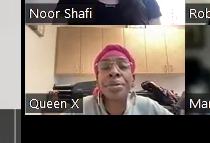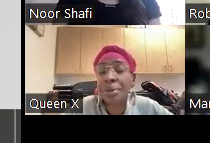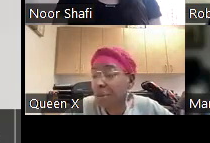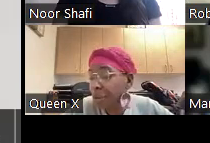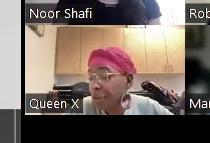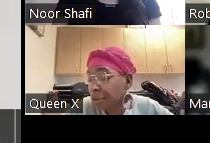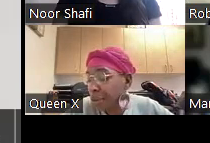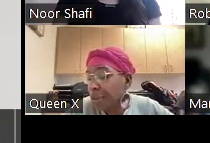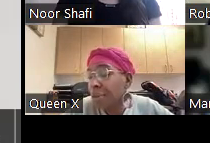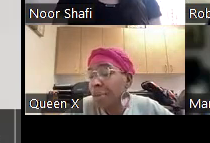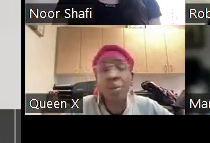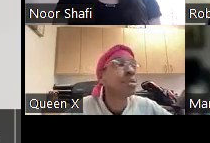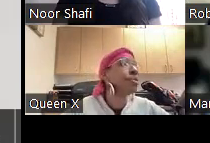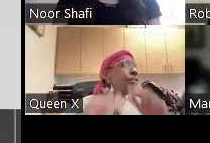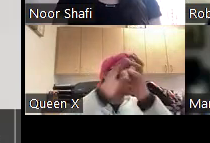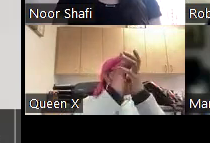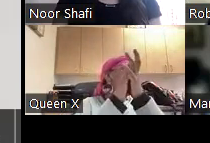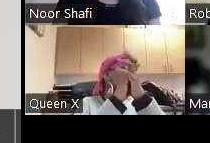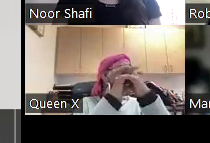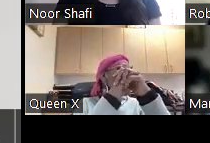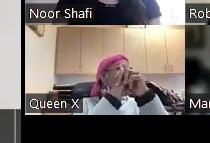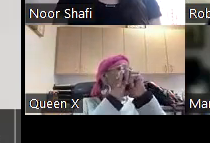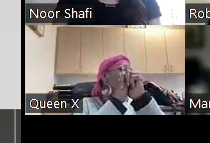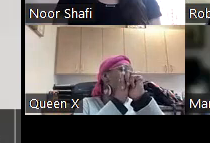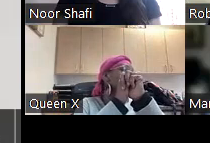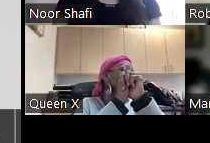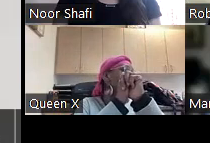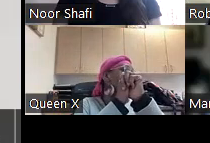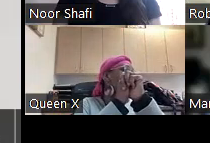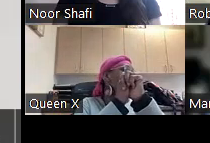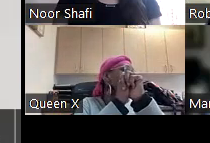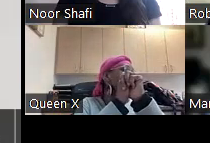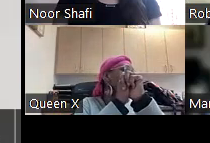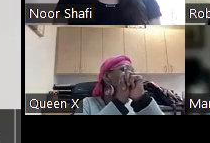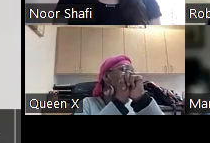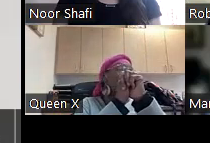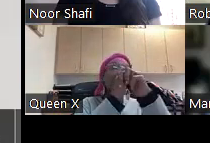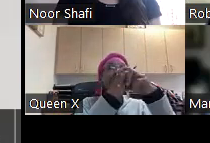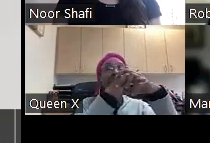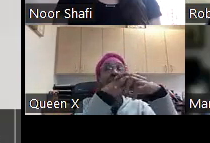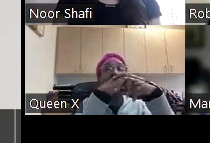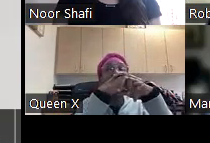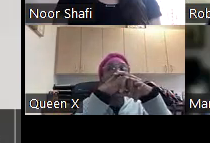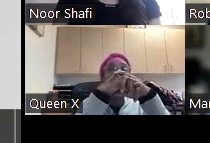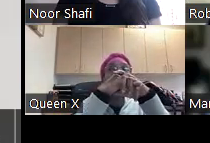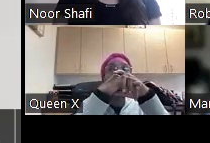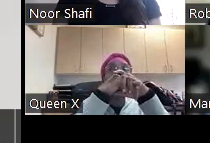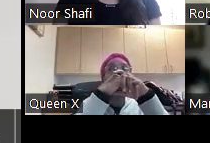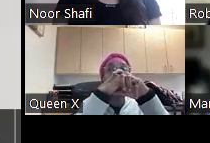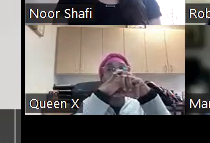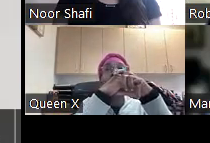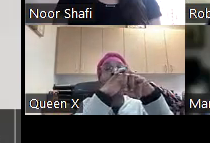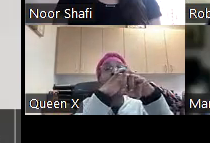hold ourselves accountable for our actions and stuff, and then make different choices moving forward. I think like using I statements, you